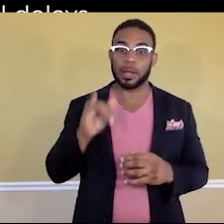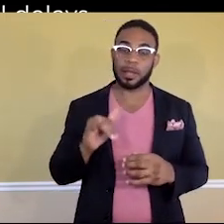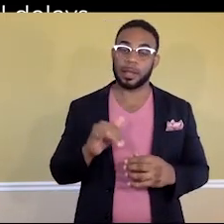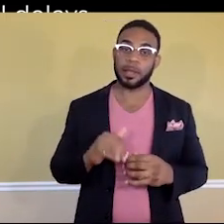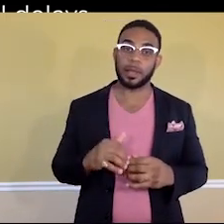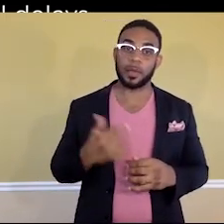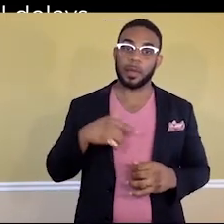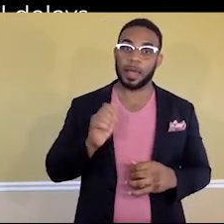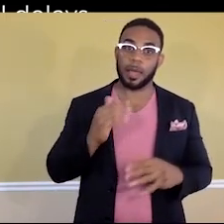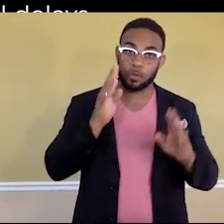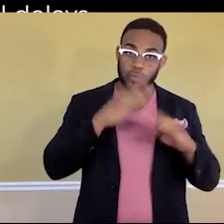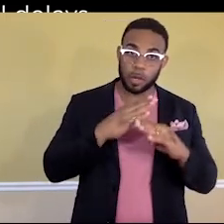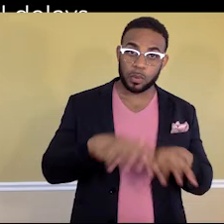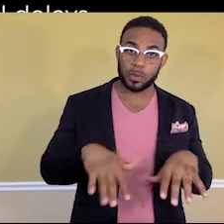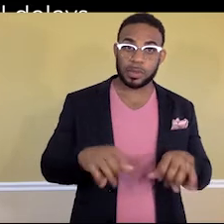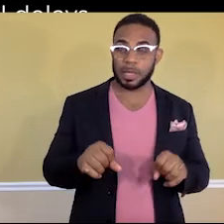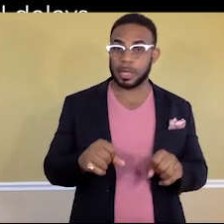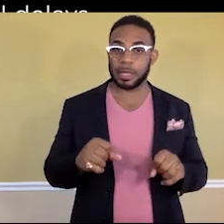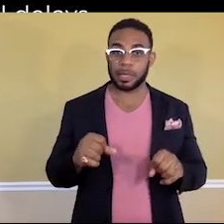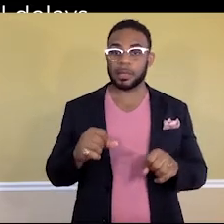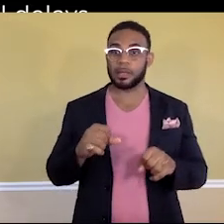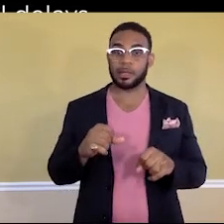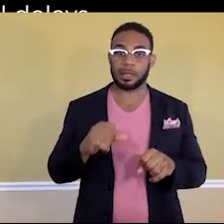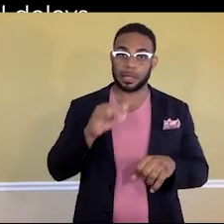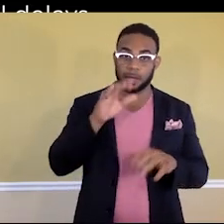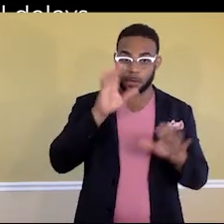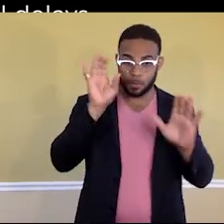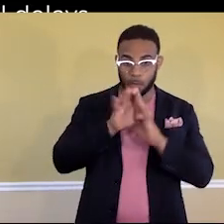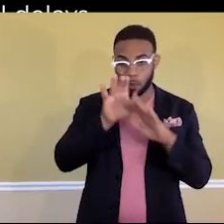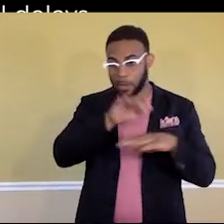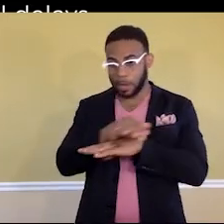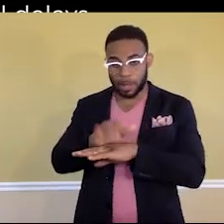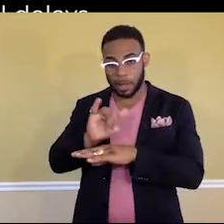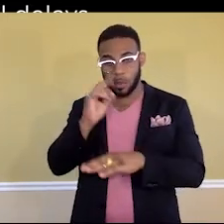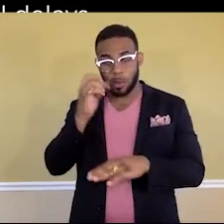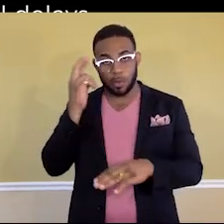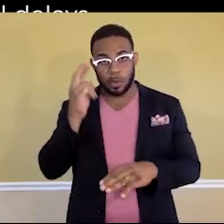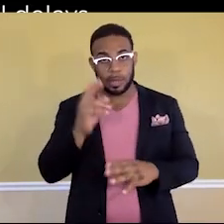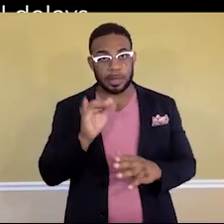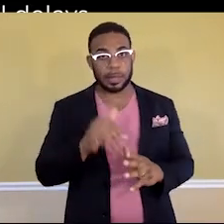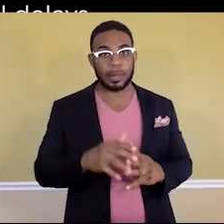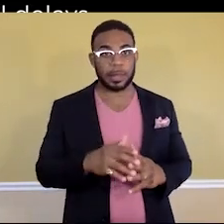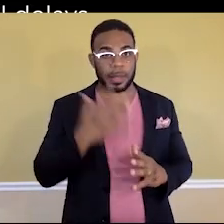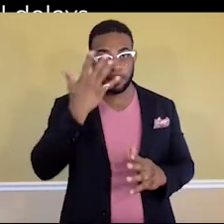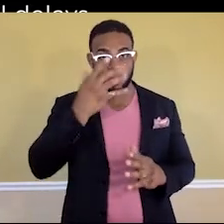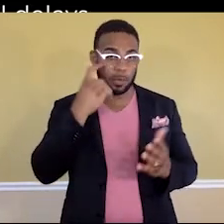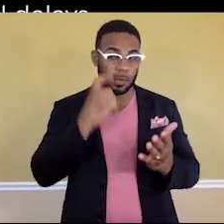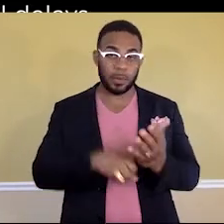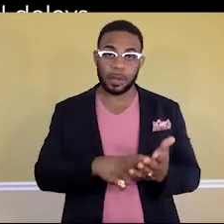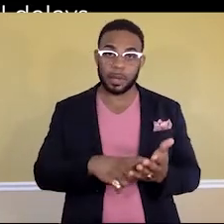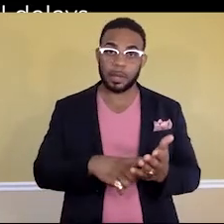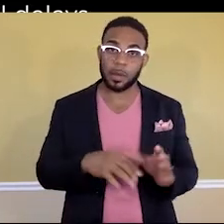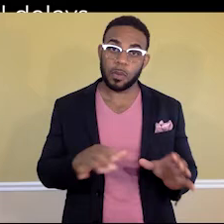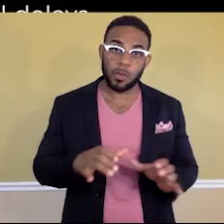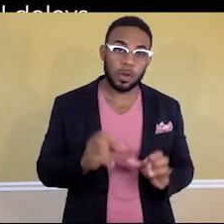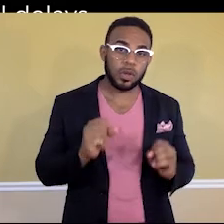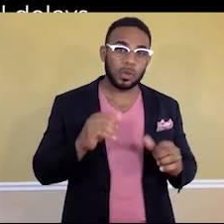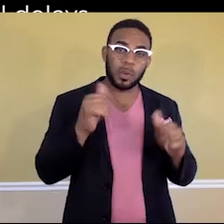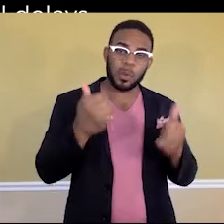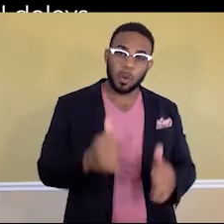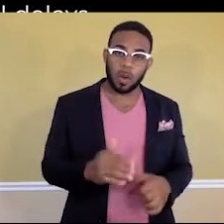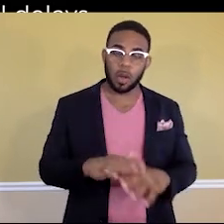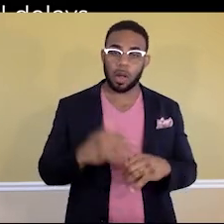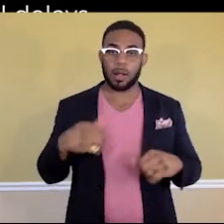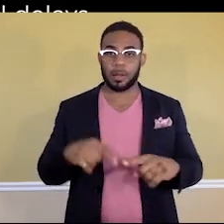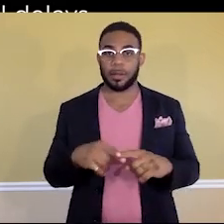that we have trouble taking night photos at night. That's one of the reasons that facial recognition performs so poorly